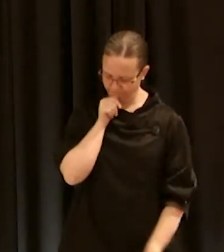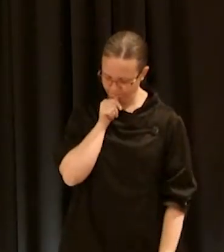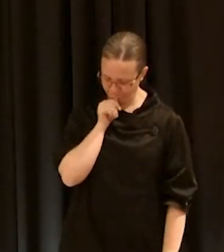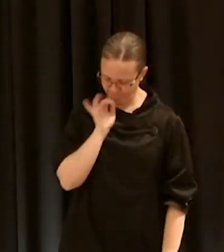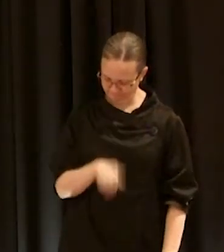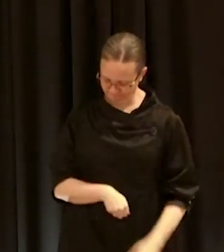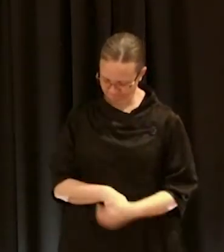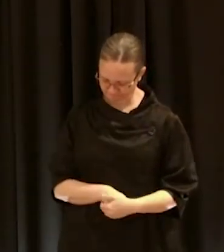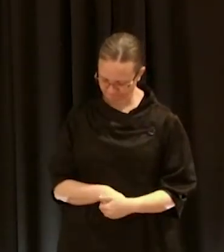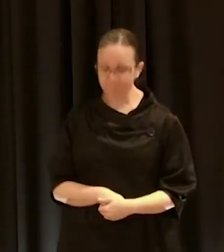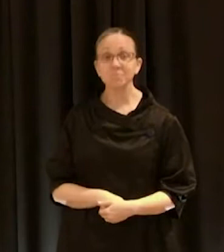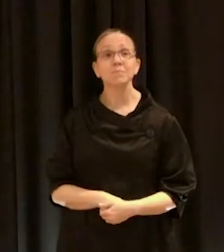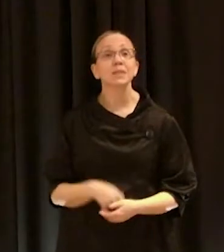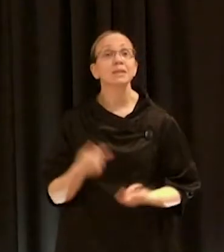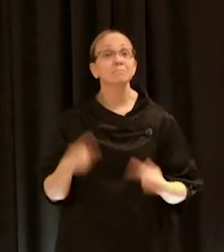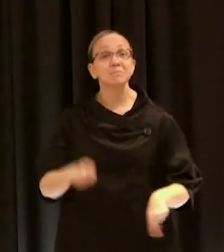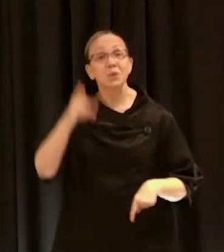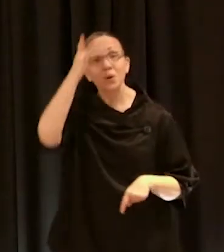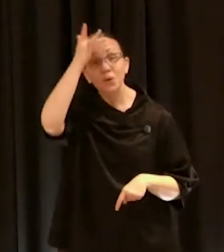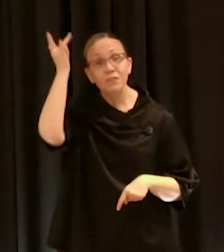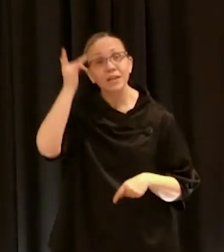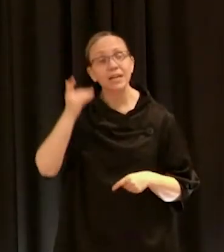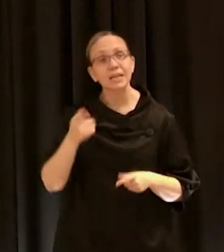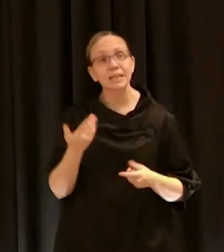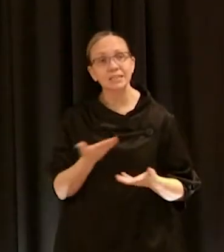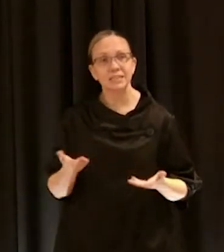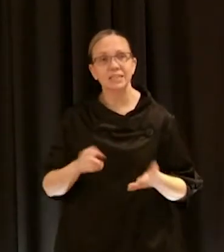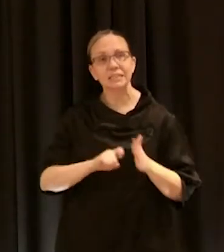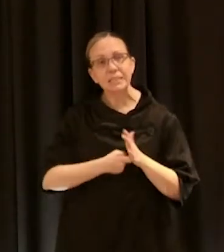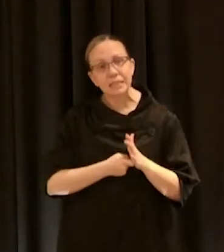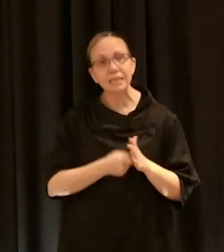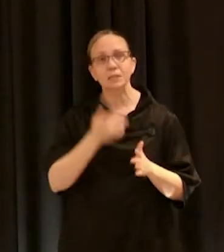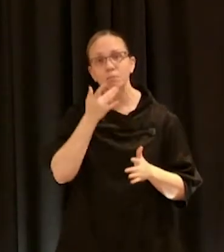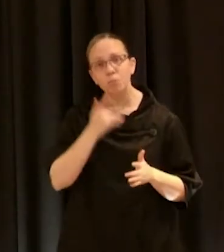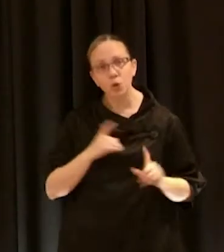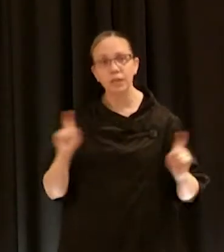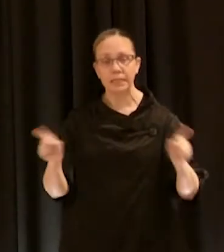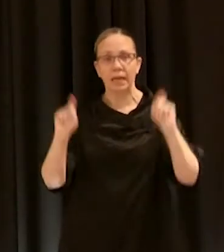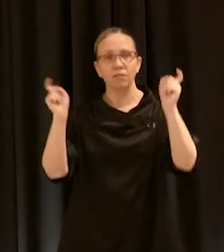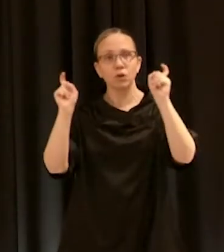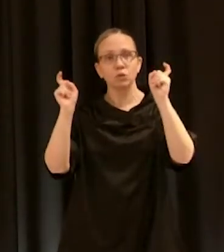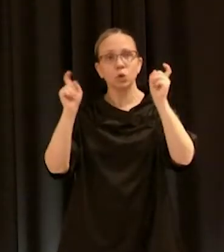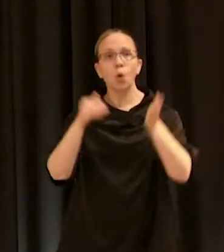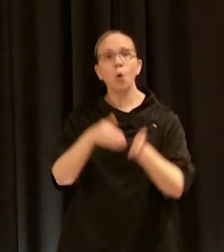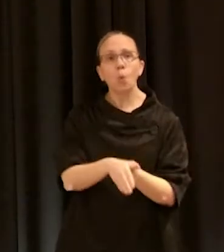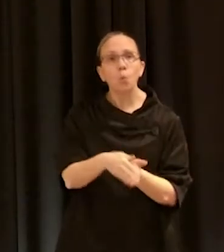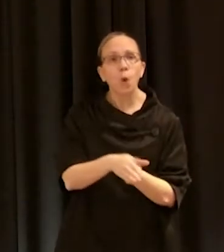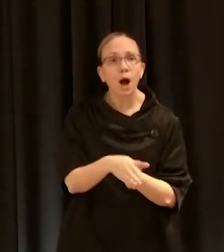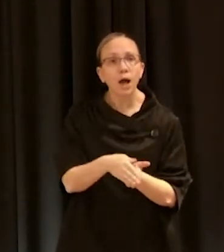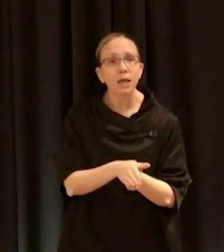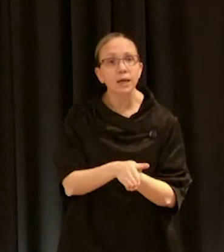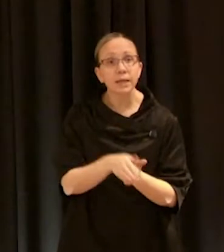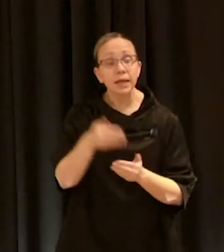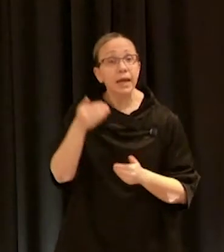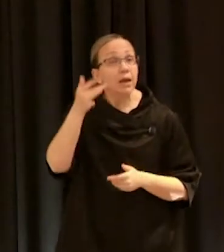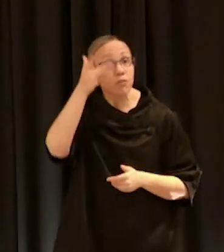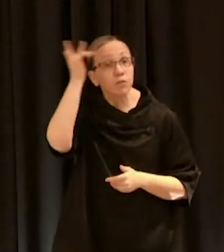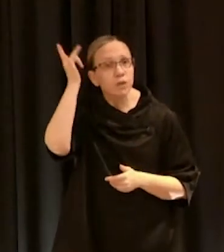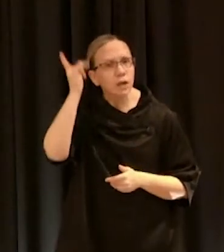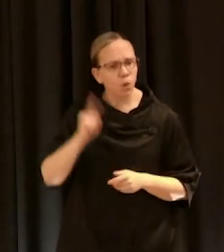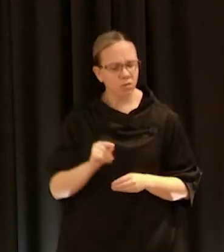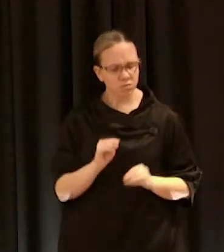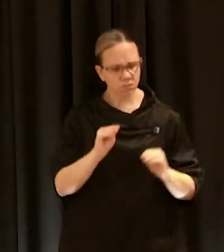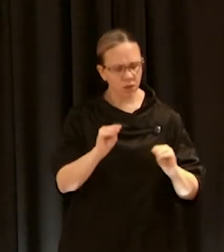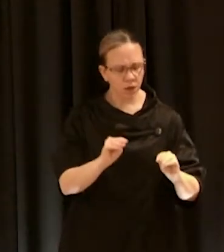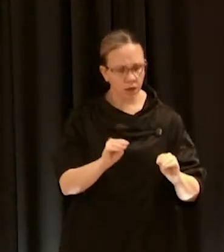cross. When we forget these things, car keys, birthdays, anniversaries, wallets, when we forget where we put